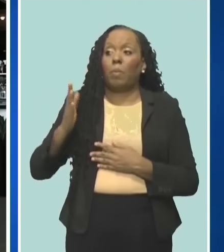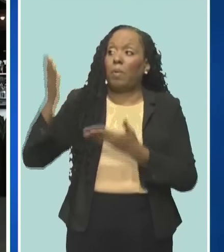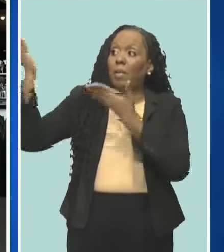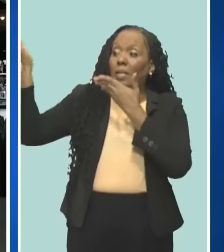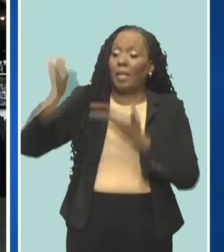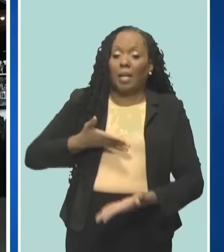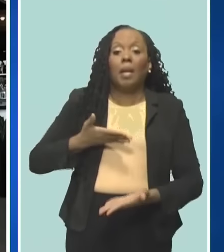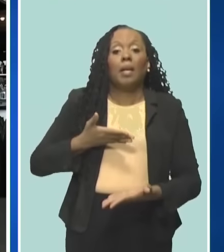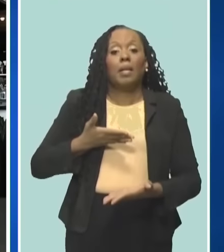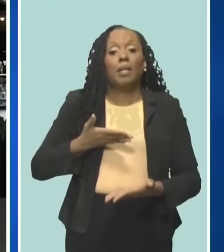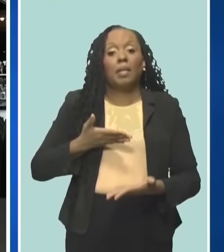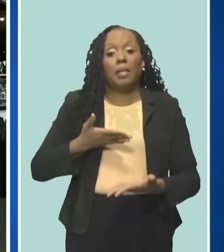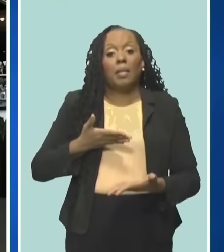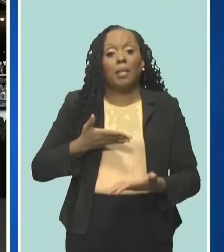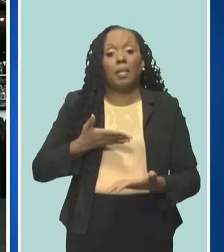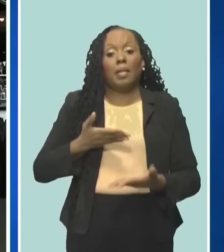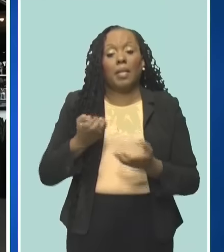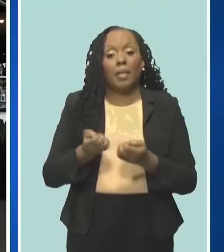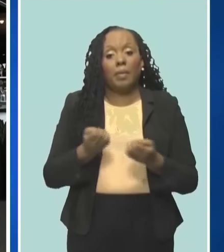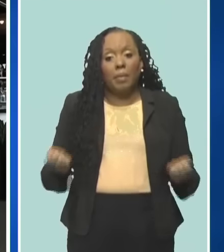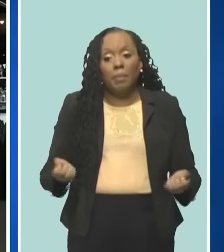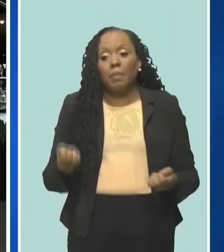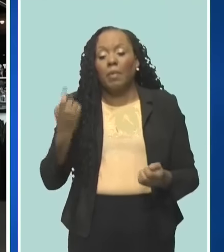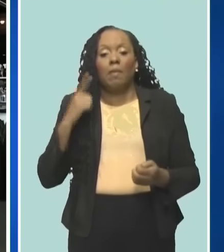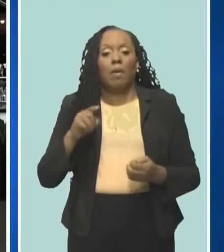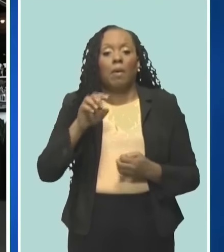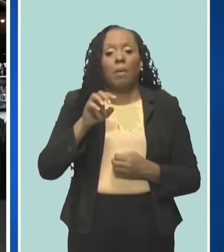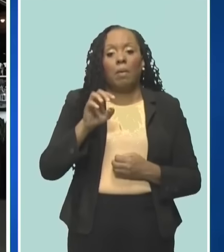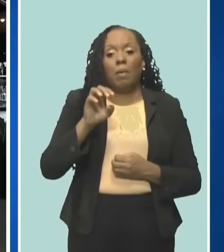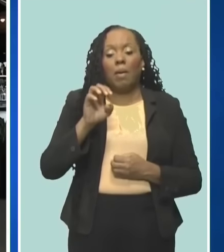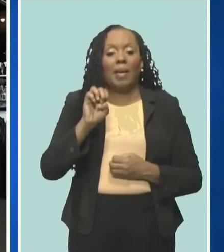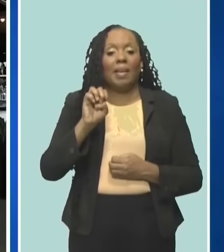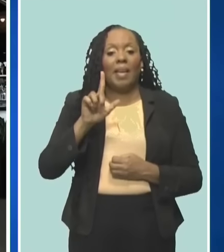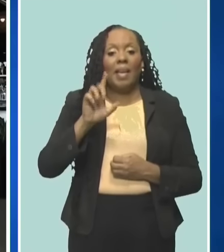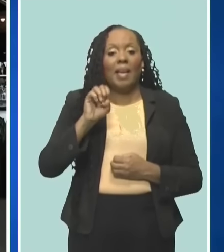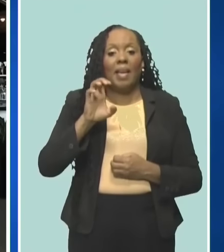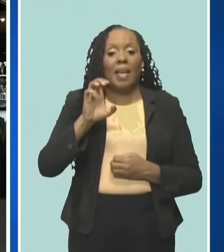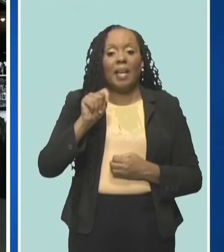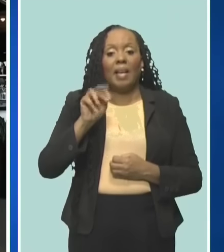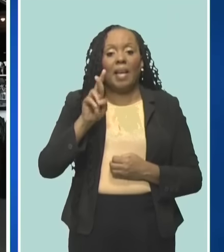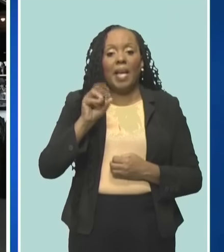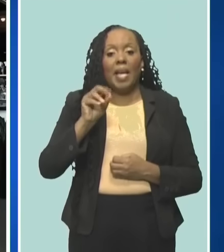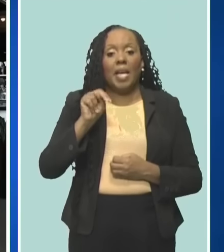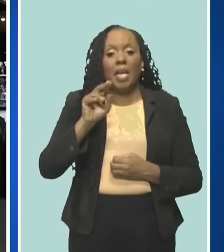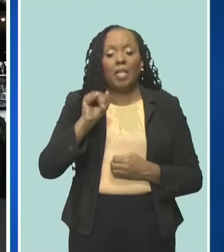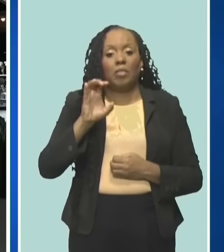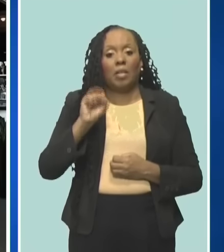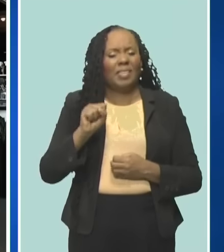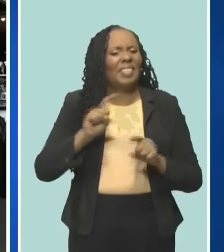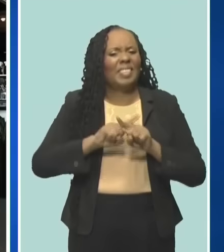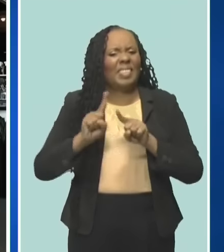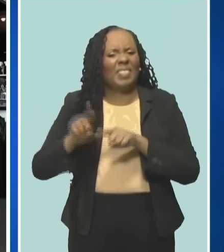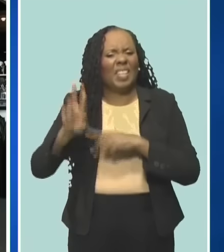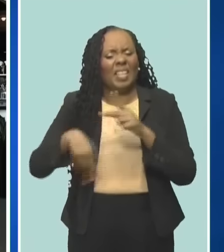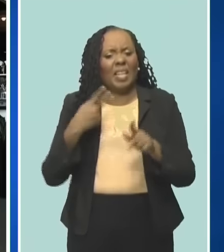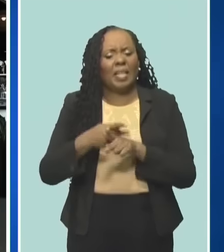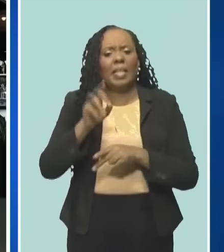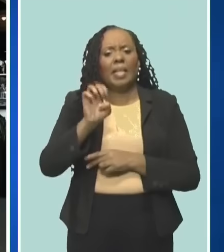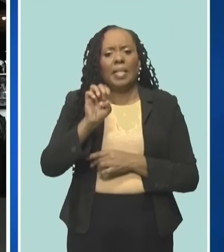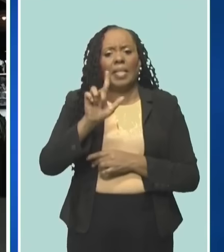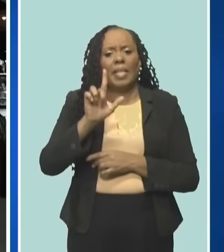into optoelectronics, electronics, and network cabling, some modern equipment, the equipment that was used at